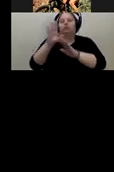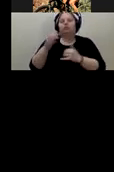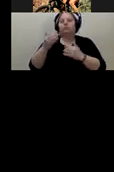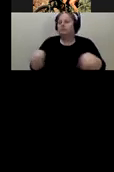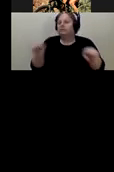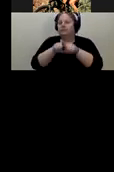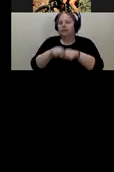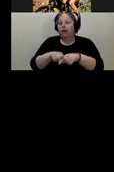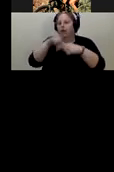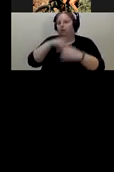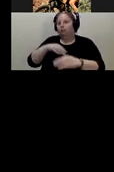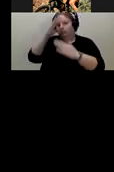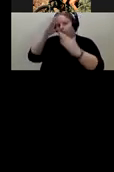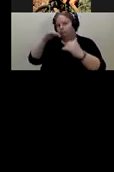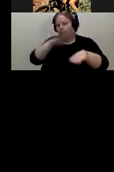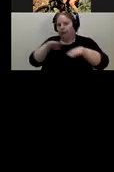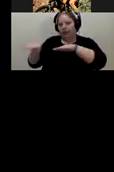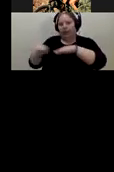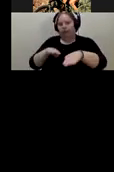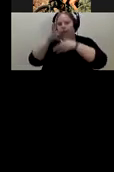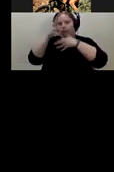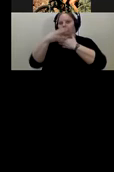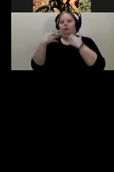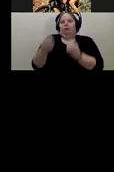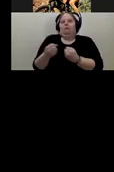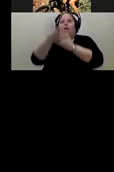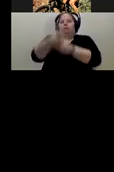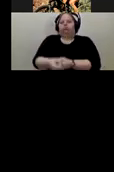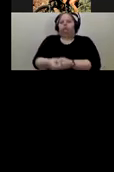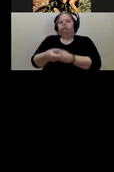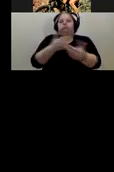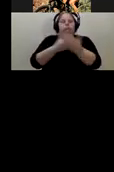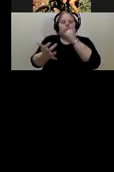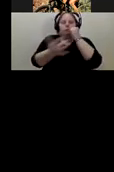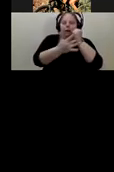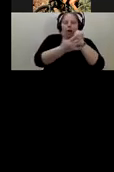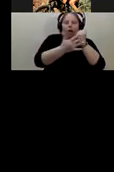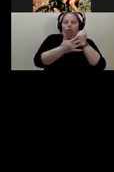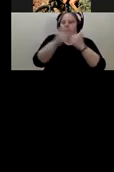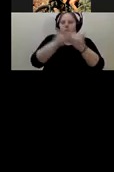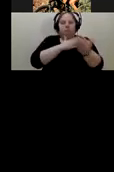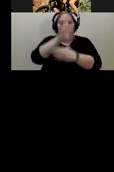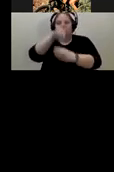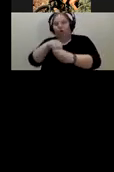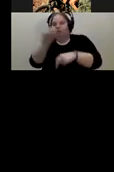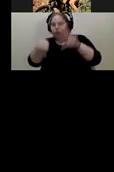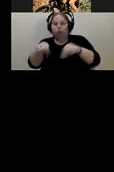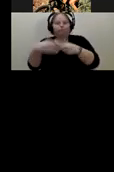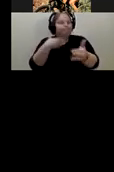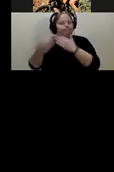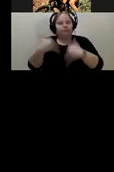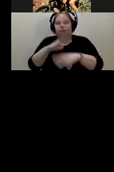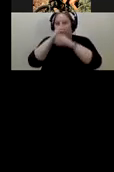expected behavior and competence as defined by the code, regardless of the technology or its application. So we bring this